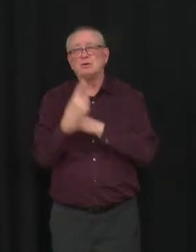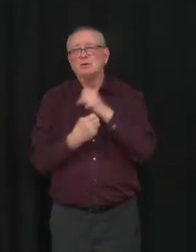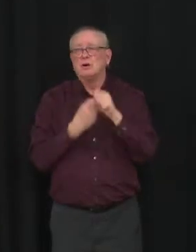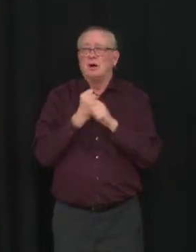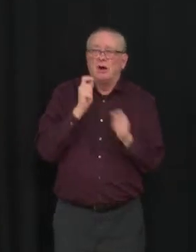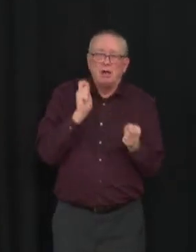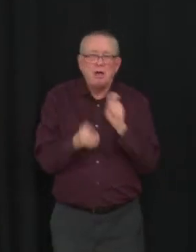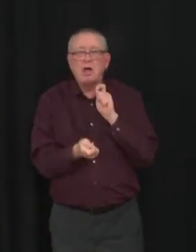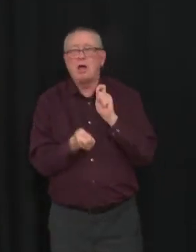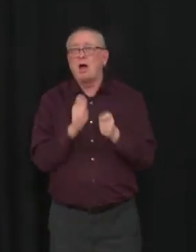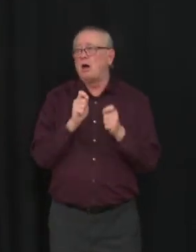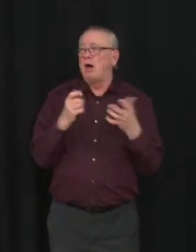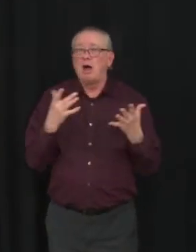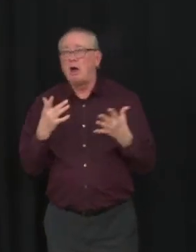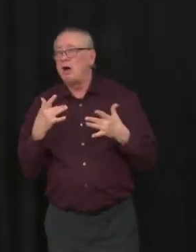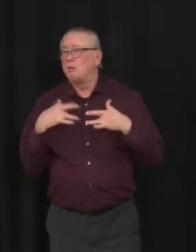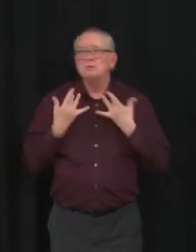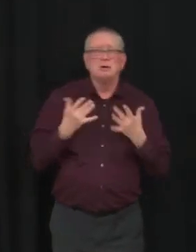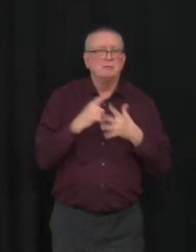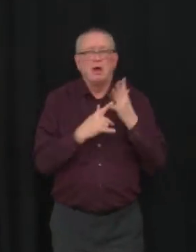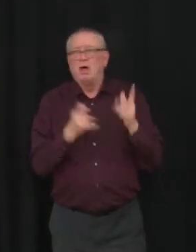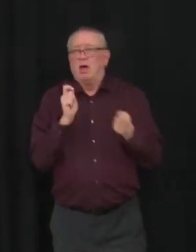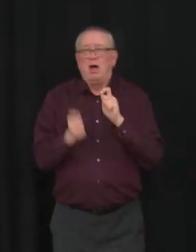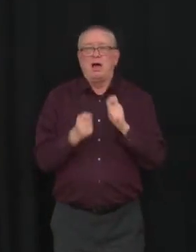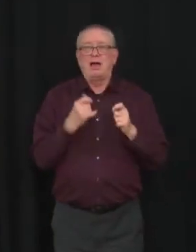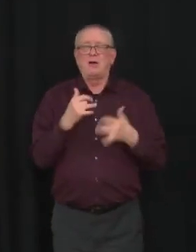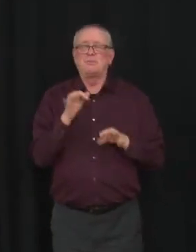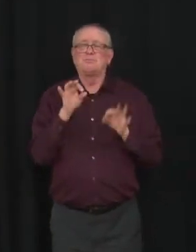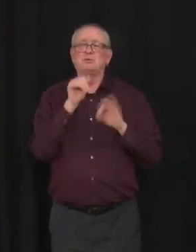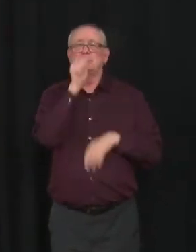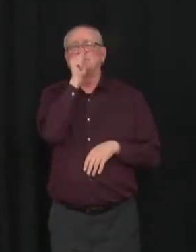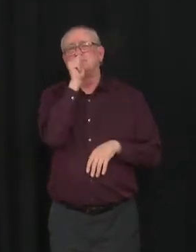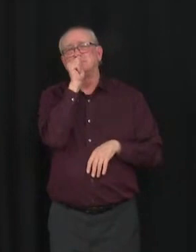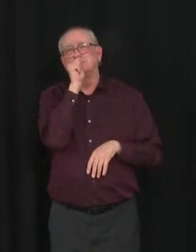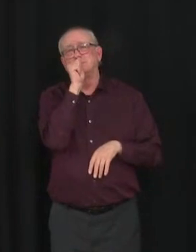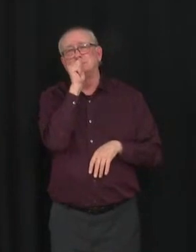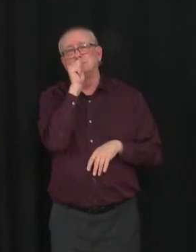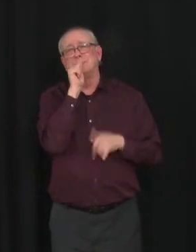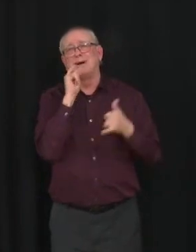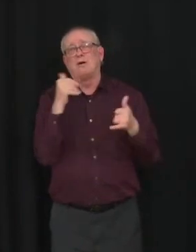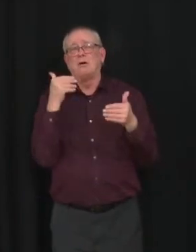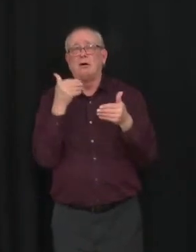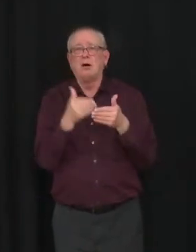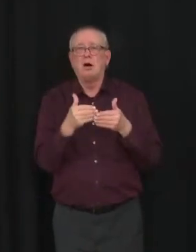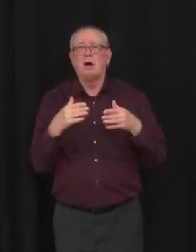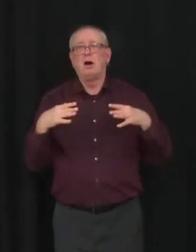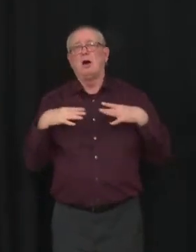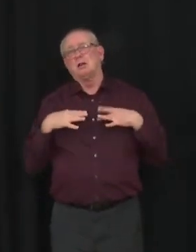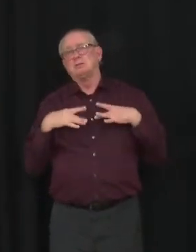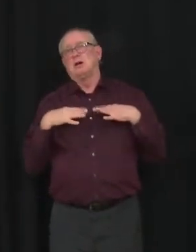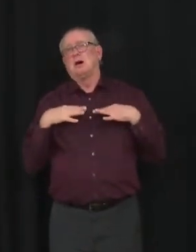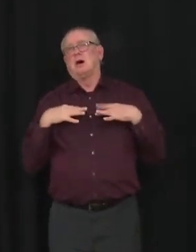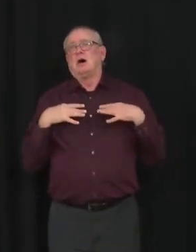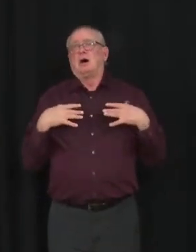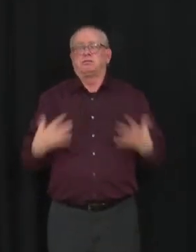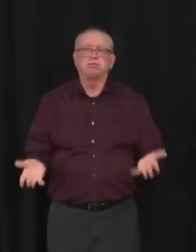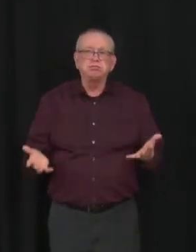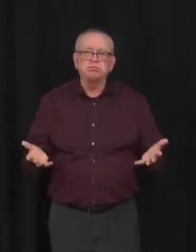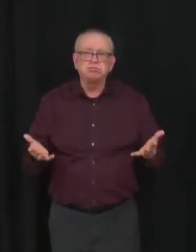and sacrifice, is almost unbearable. To think about having to change holiday plans last